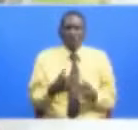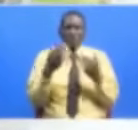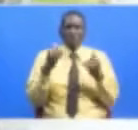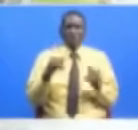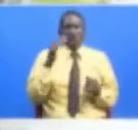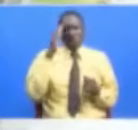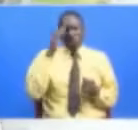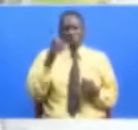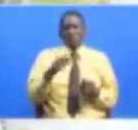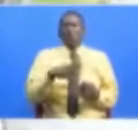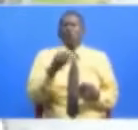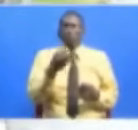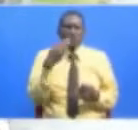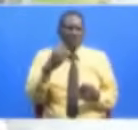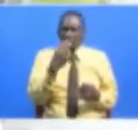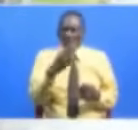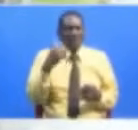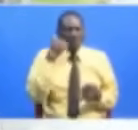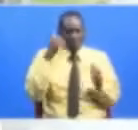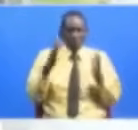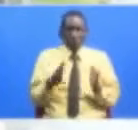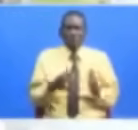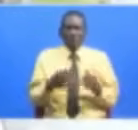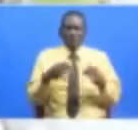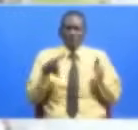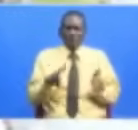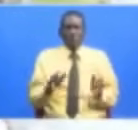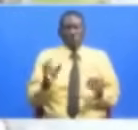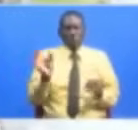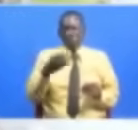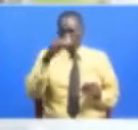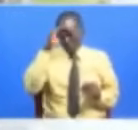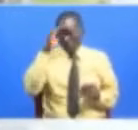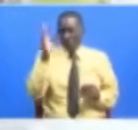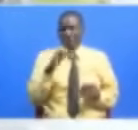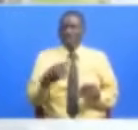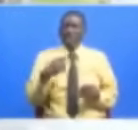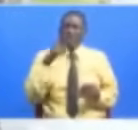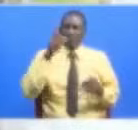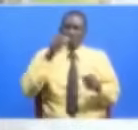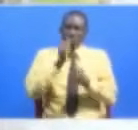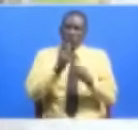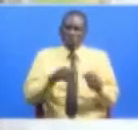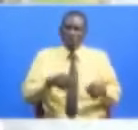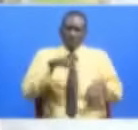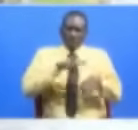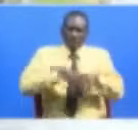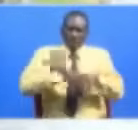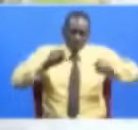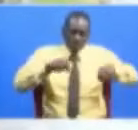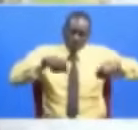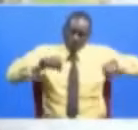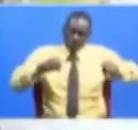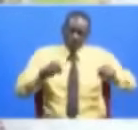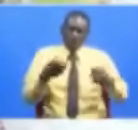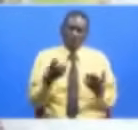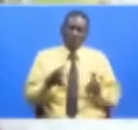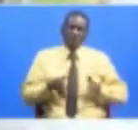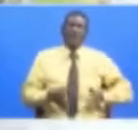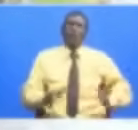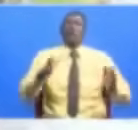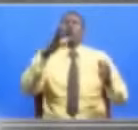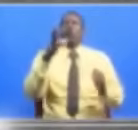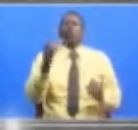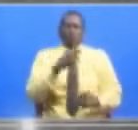nikadhani anaenda kuona mgonjwa, na ile harakati alikuwa ameleo, nikamwambia tufanyaje, tafuta pikipiki sababu hiyo njia ya kwenda hadi